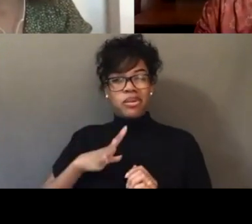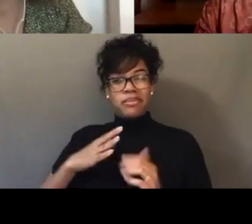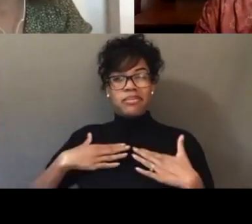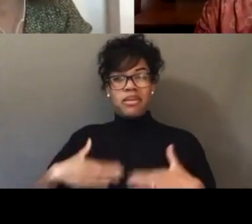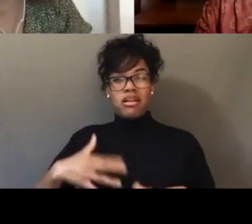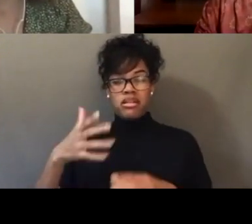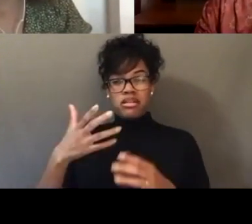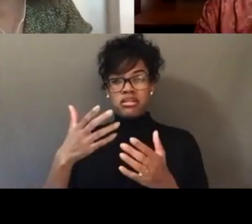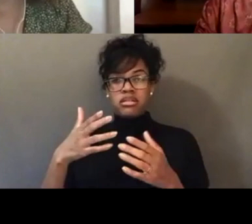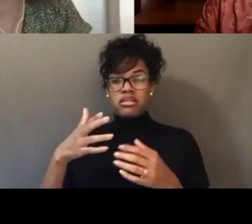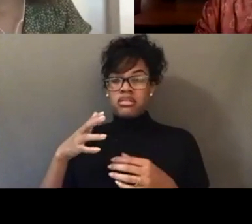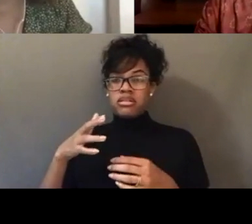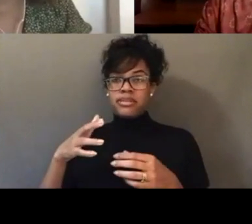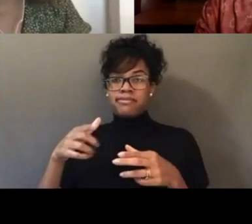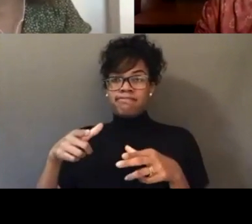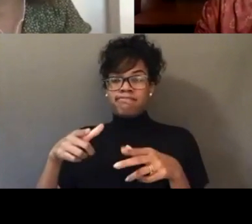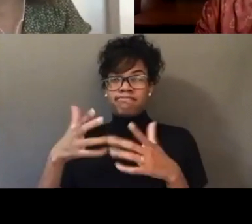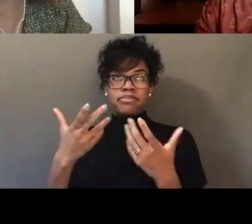too.